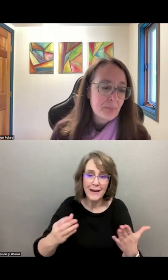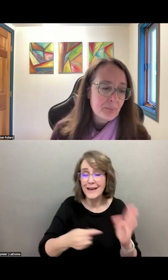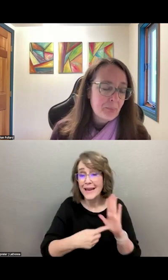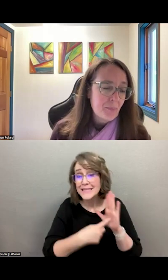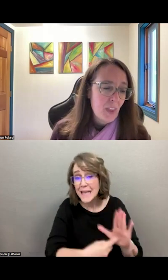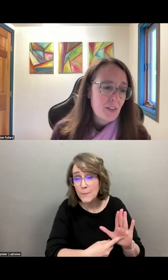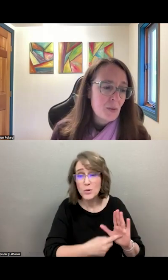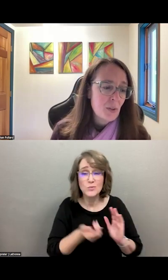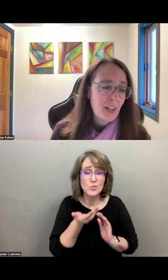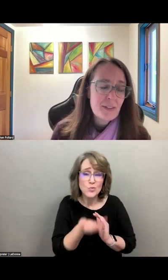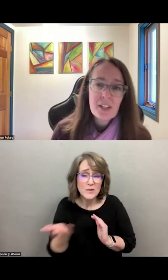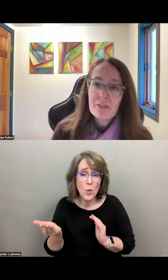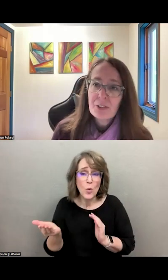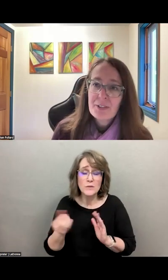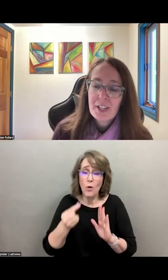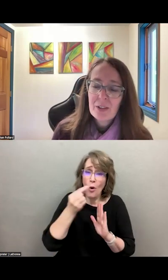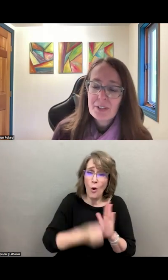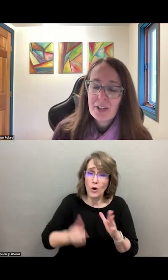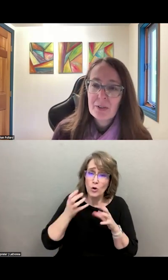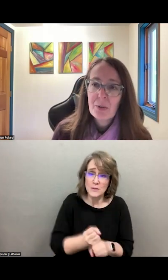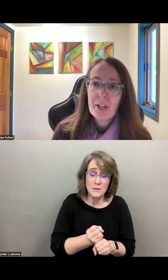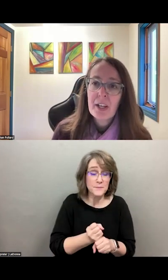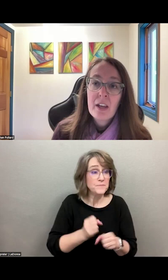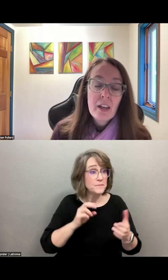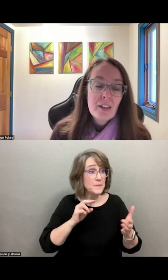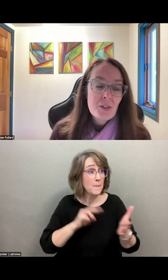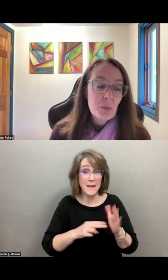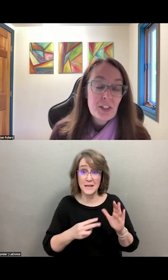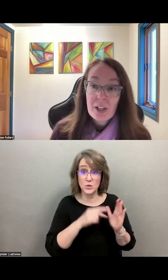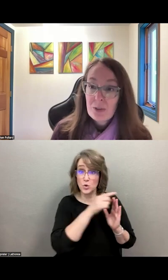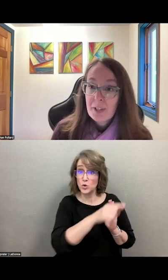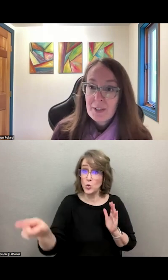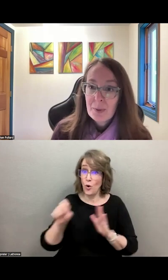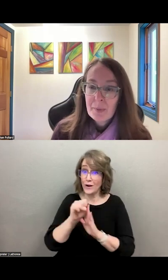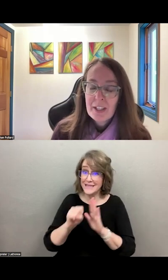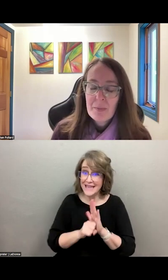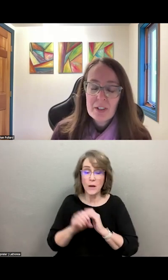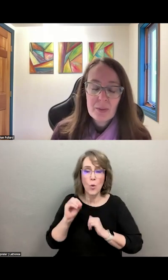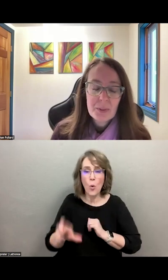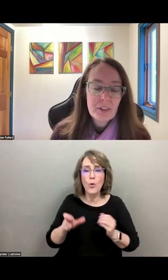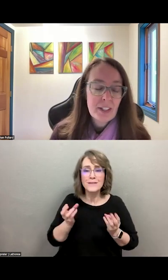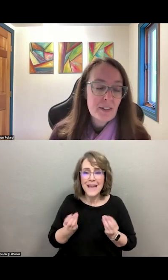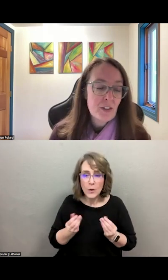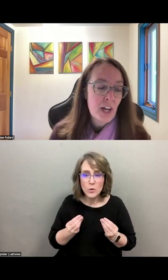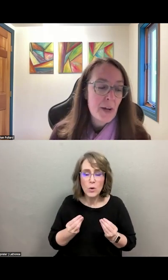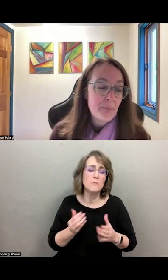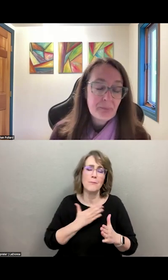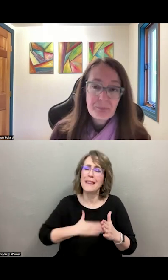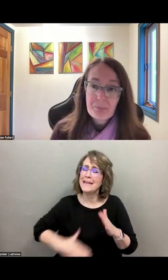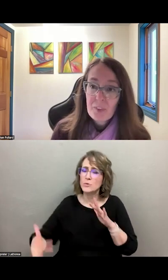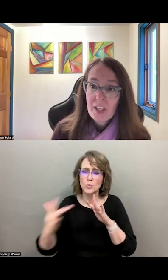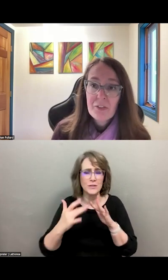articles. So don't hesitate, if you're a state or territory, to reach out to us. I'll put my email along with the links in the